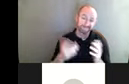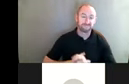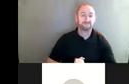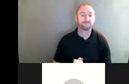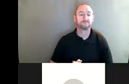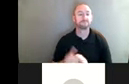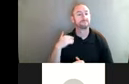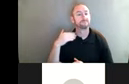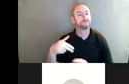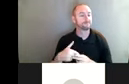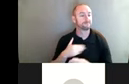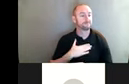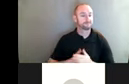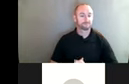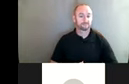next slide.